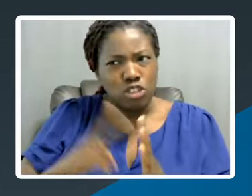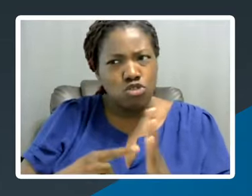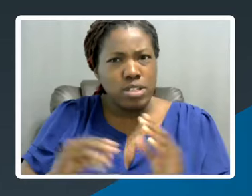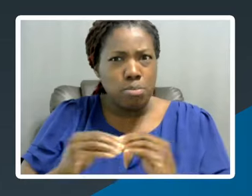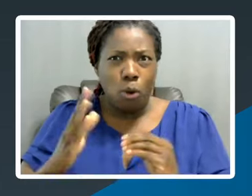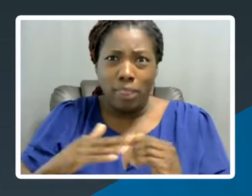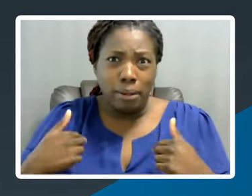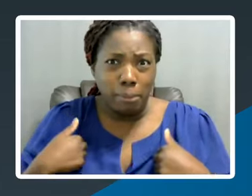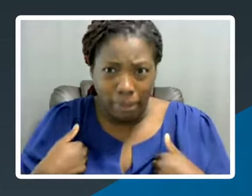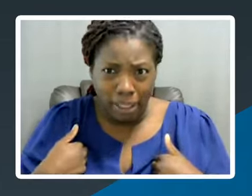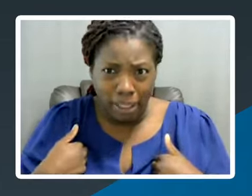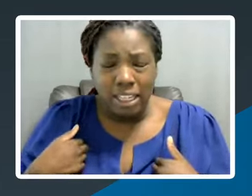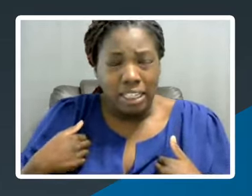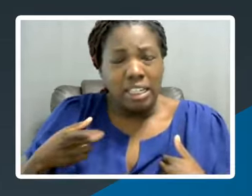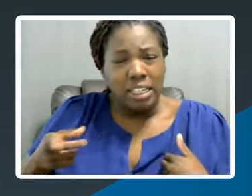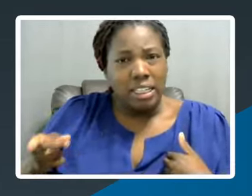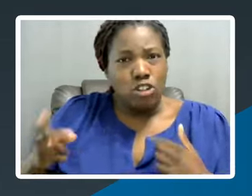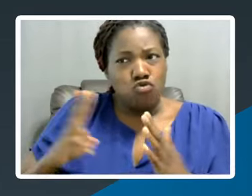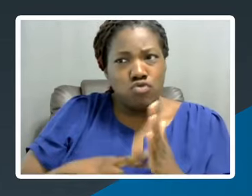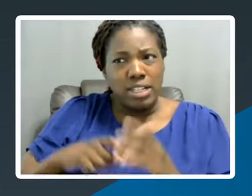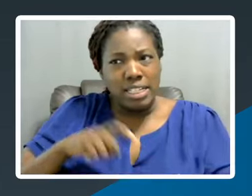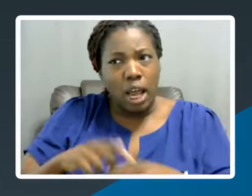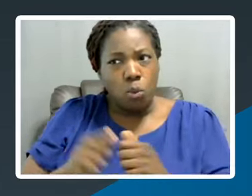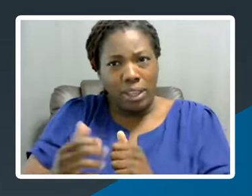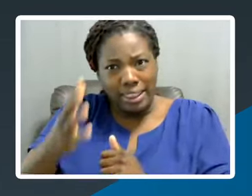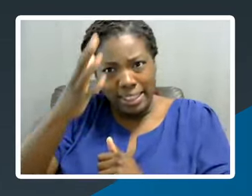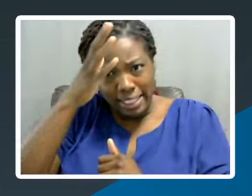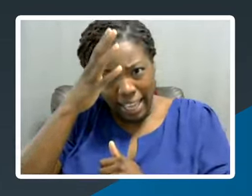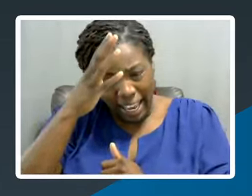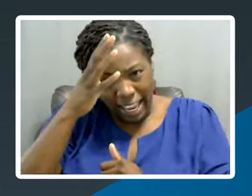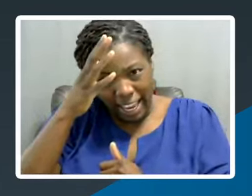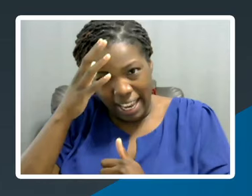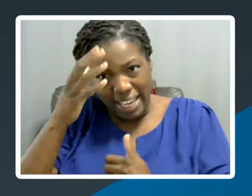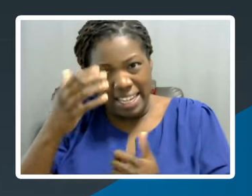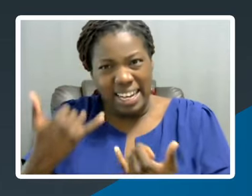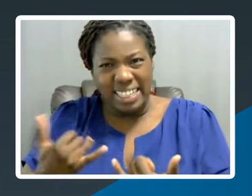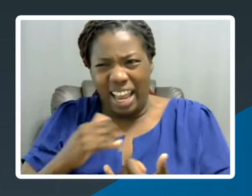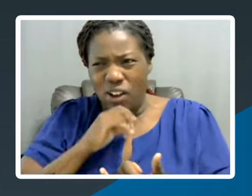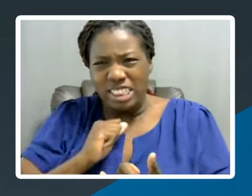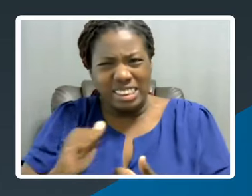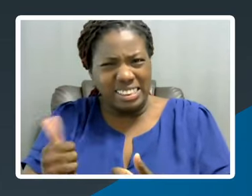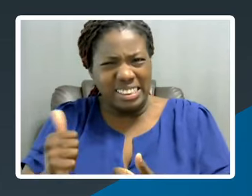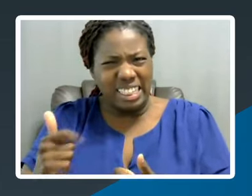by a lot. And so reading time with dad as a 10-year-old kid starts to feel